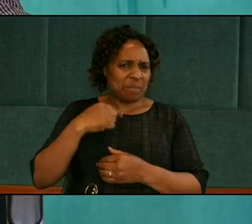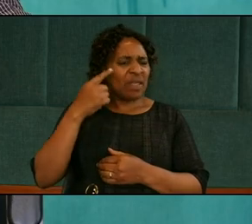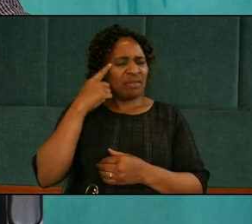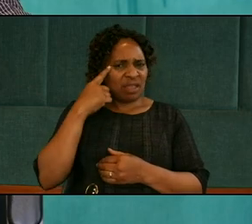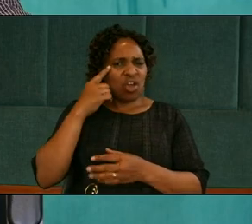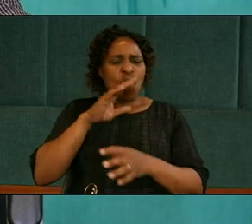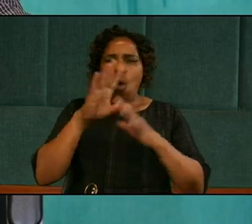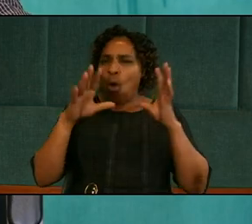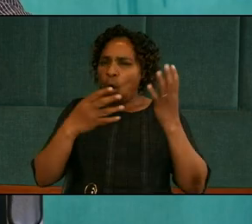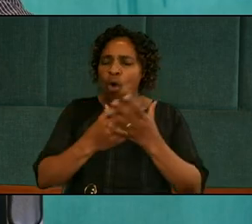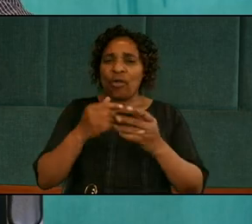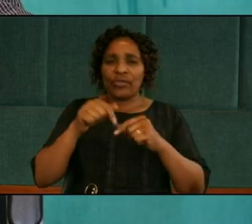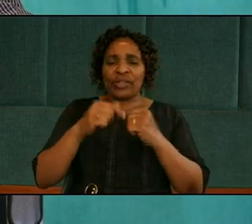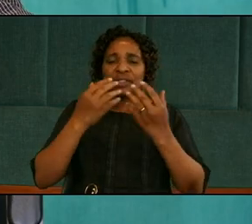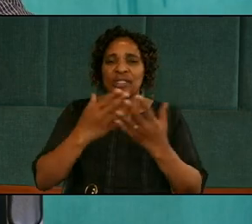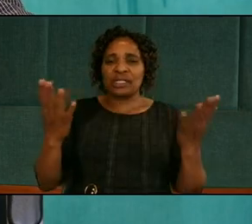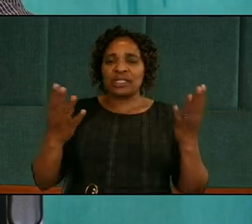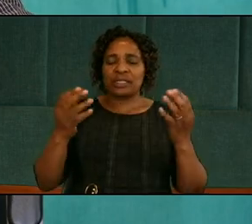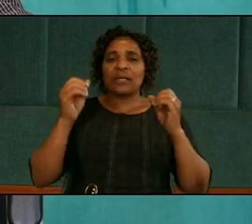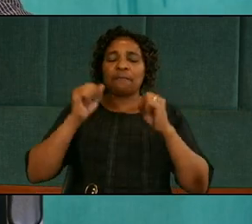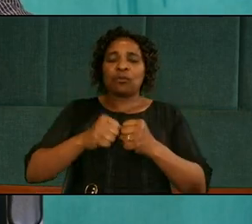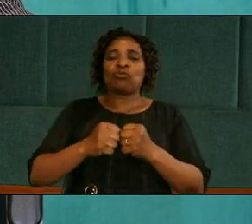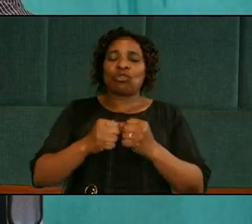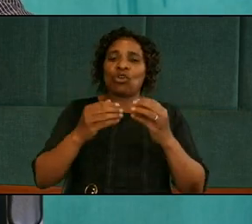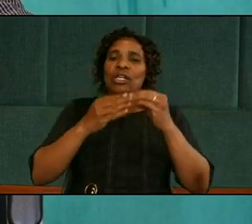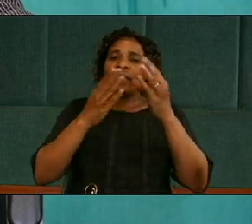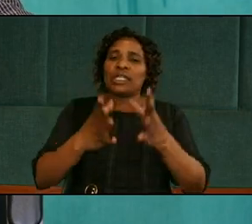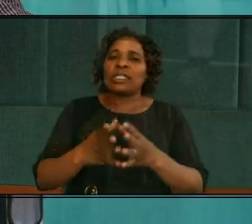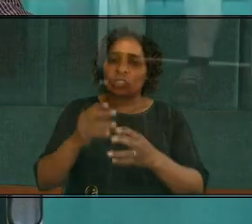all these aspects do lead to worldly wealth.